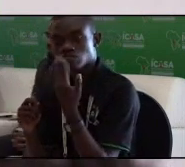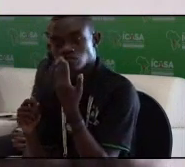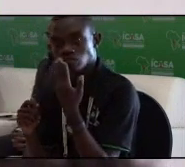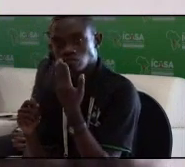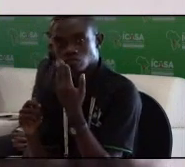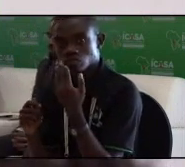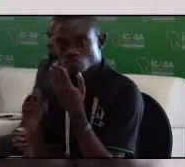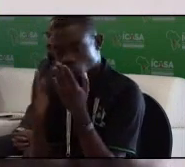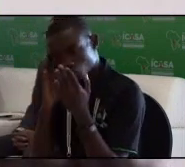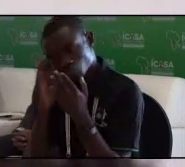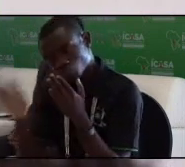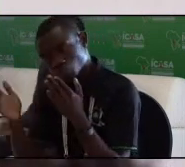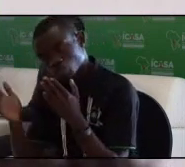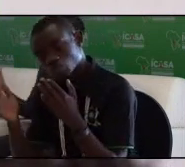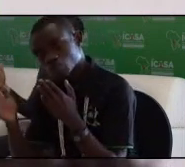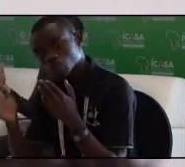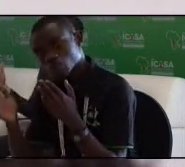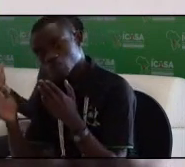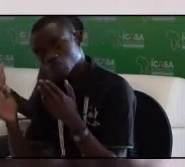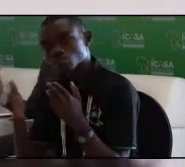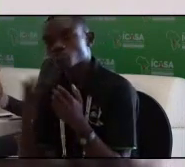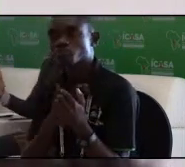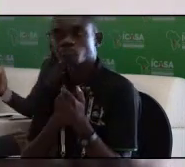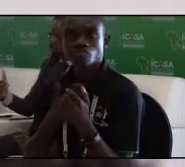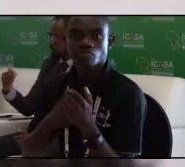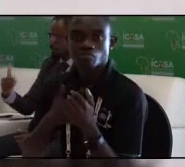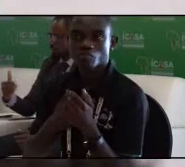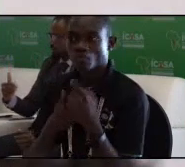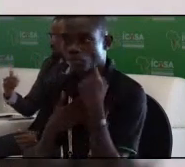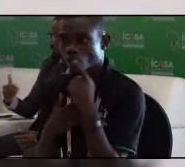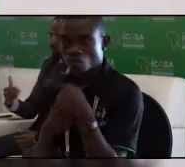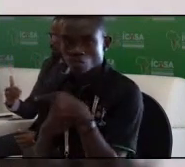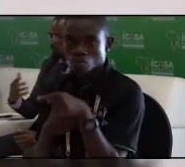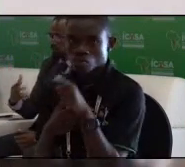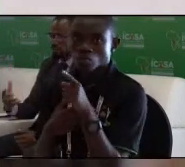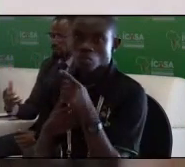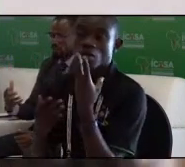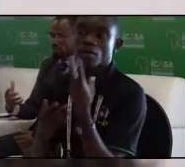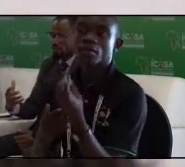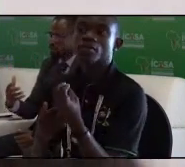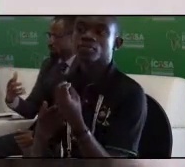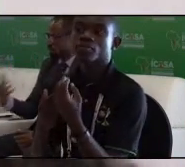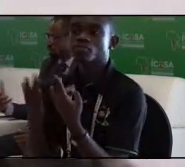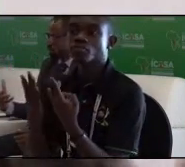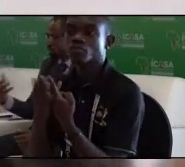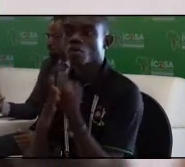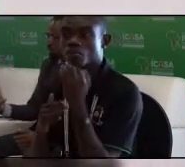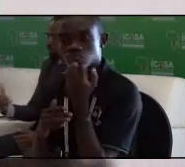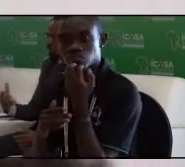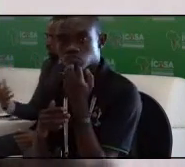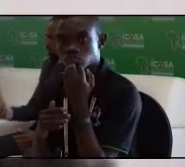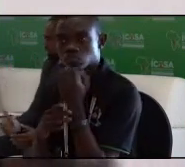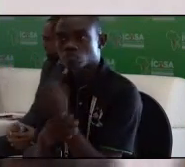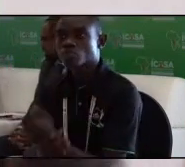right? So we ensure that we realize the need to be able to leverage on that system, that private system, to